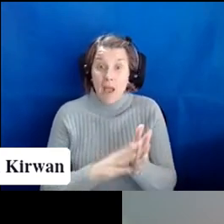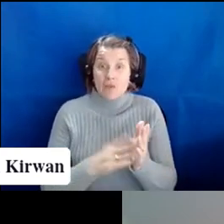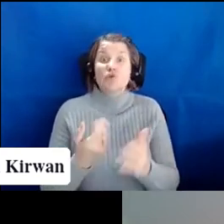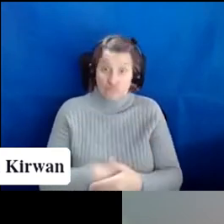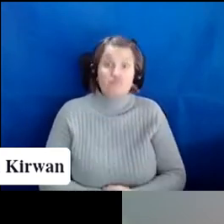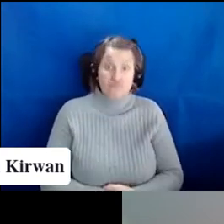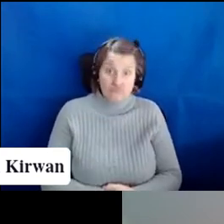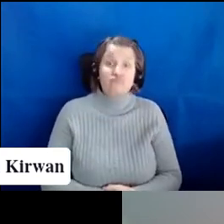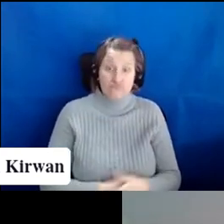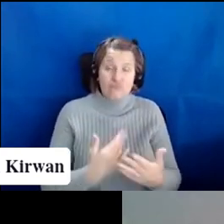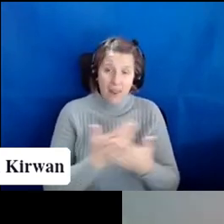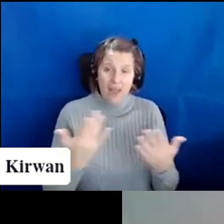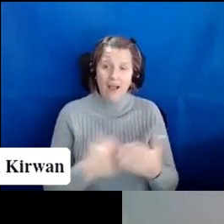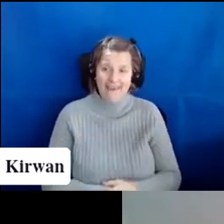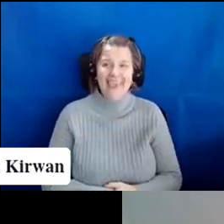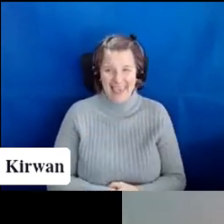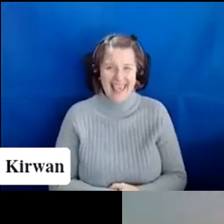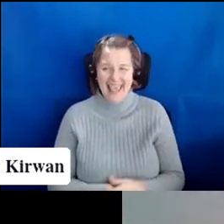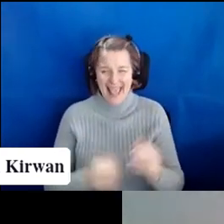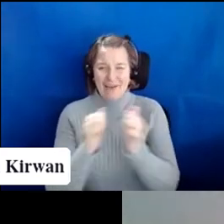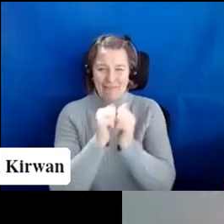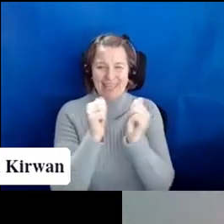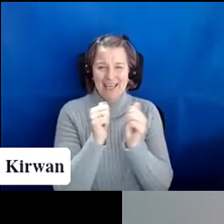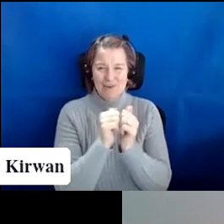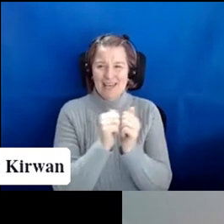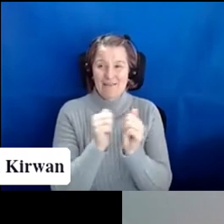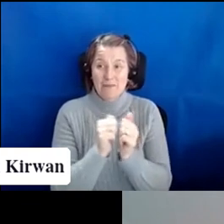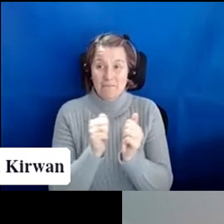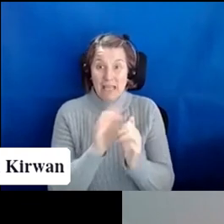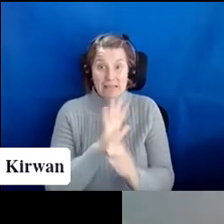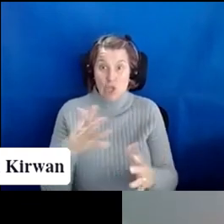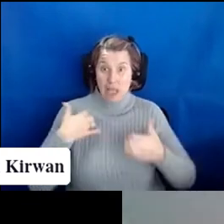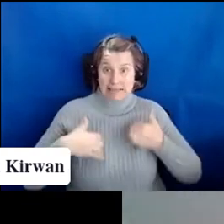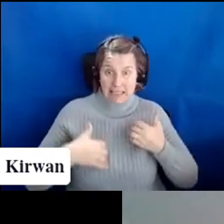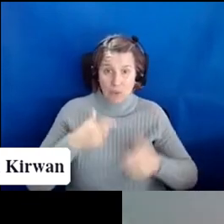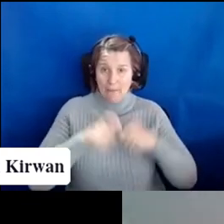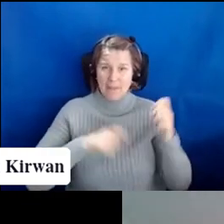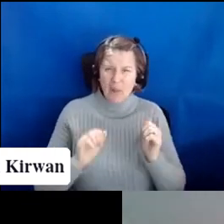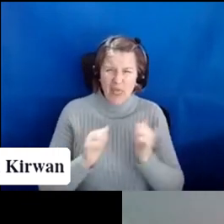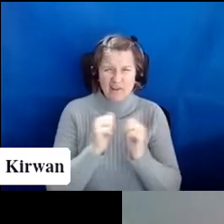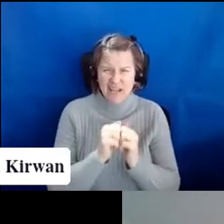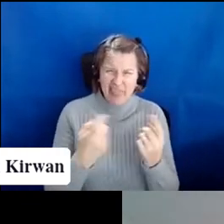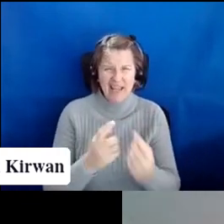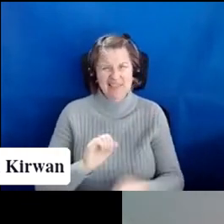there. Yeah, no, I agree. That's not so exciting when people agree on all the stuff.